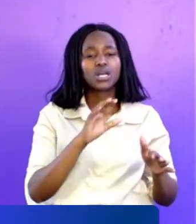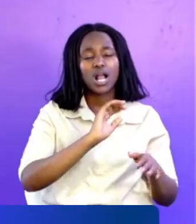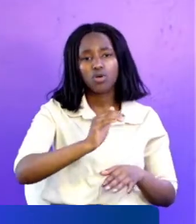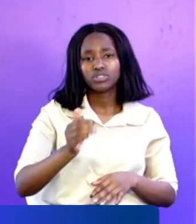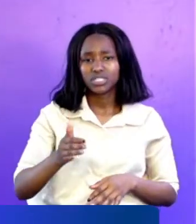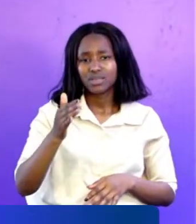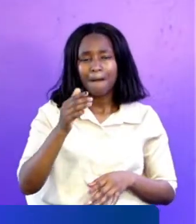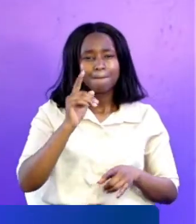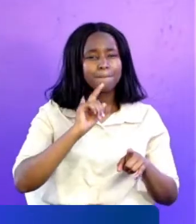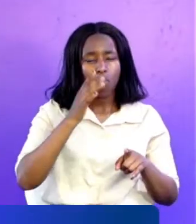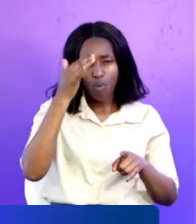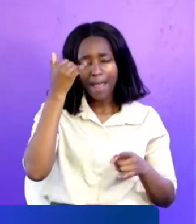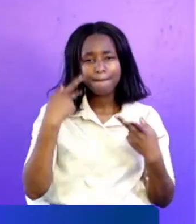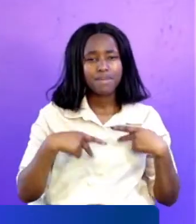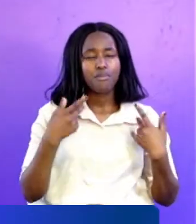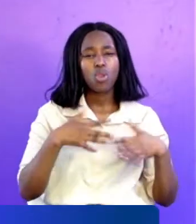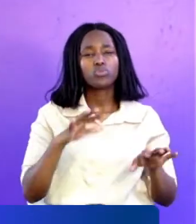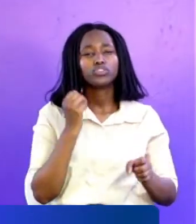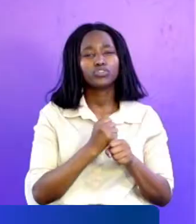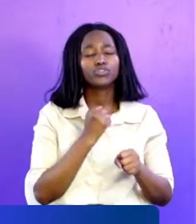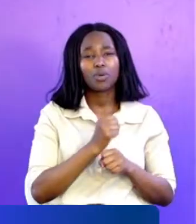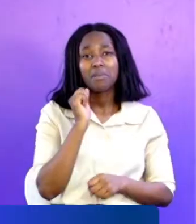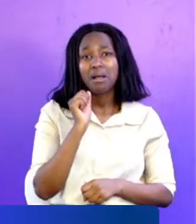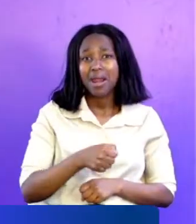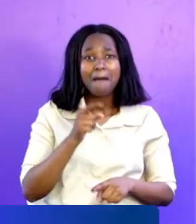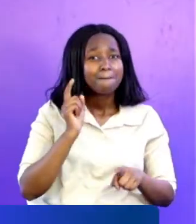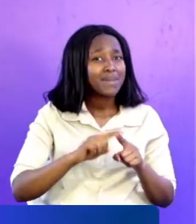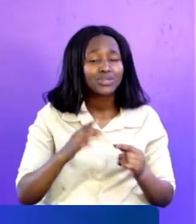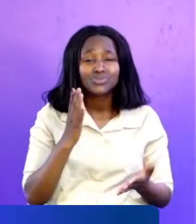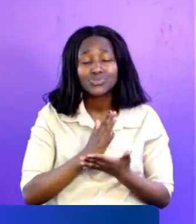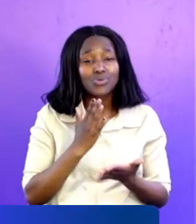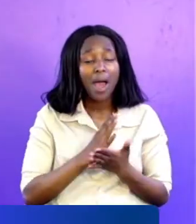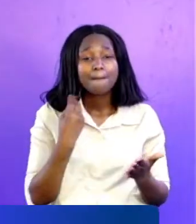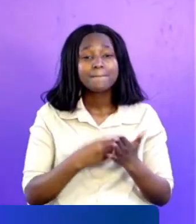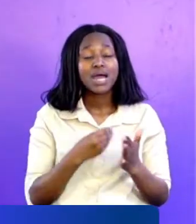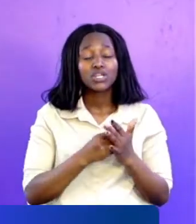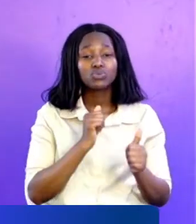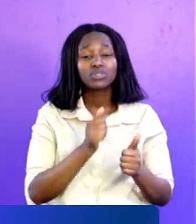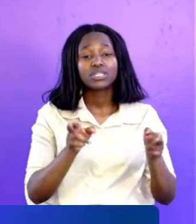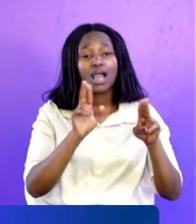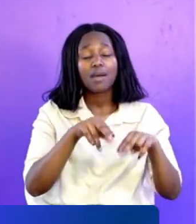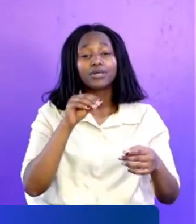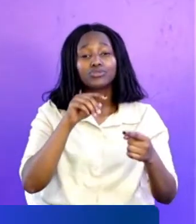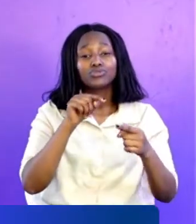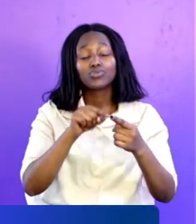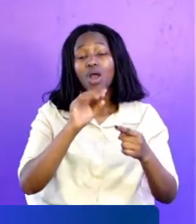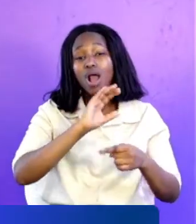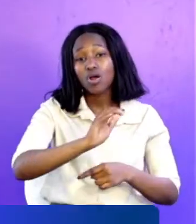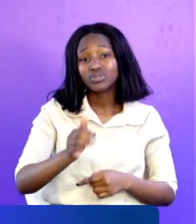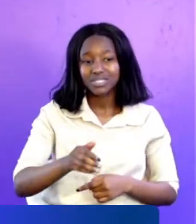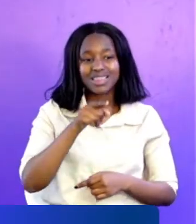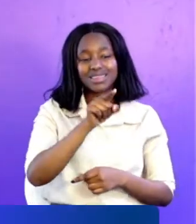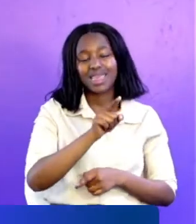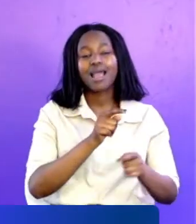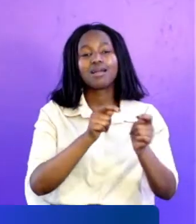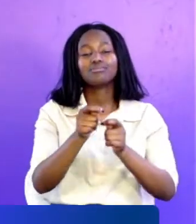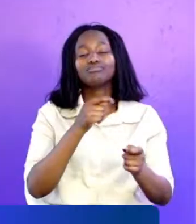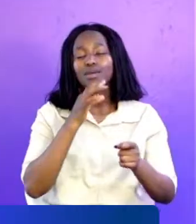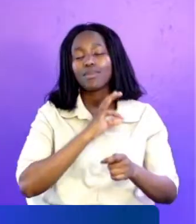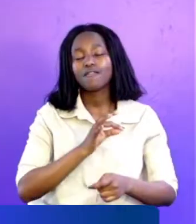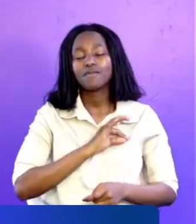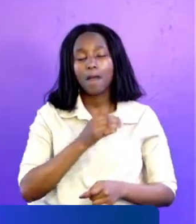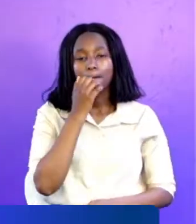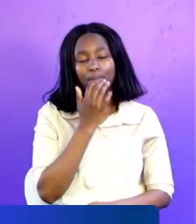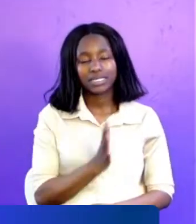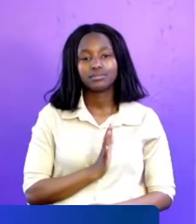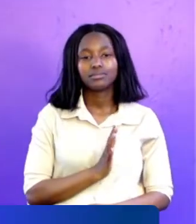We've done research that 85% of the money going to the counties goes only to the executive in the county and the county assembly.